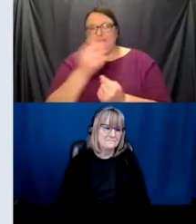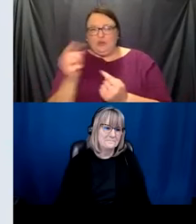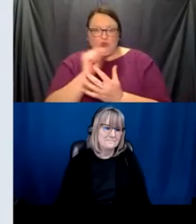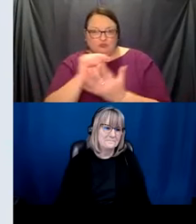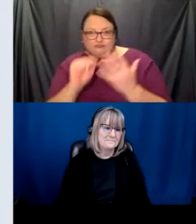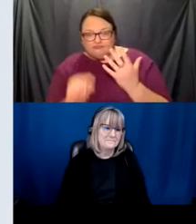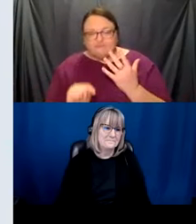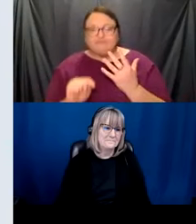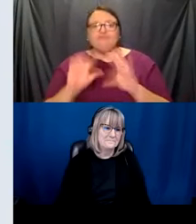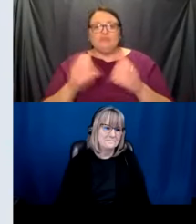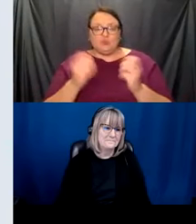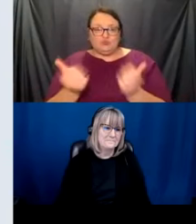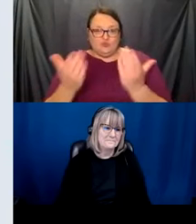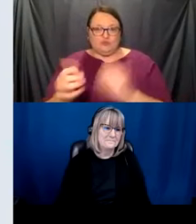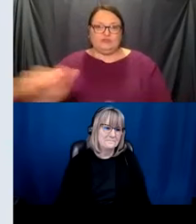iceberg.